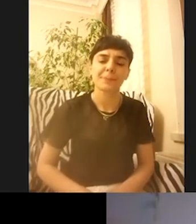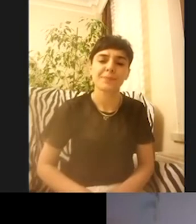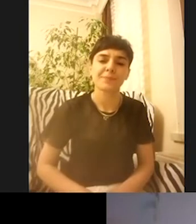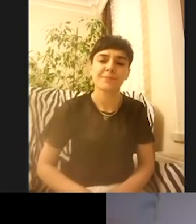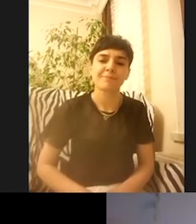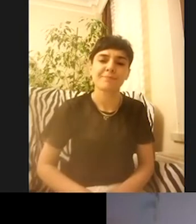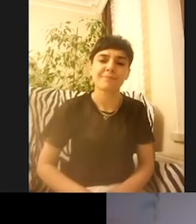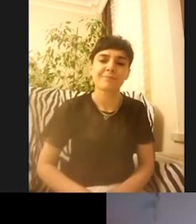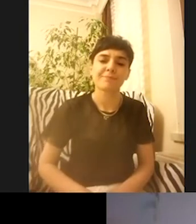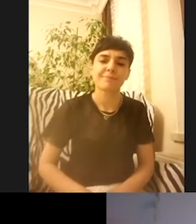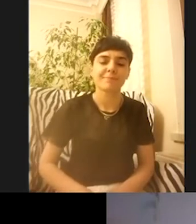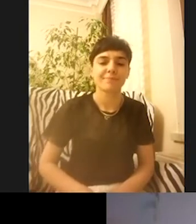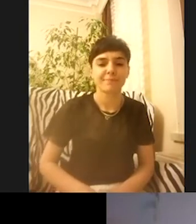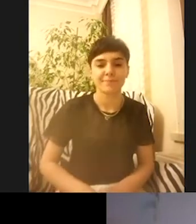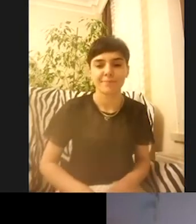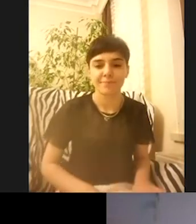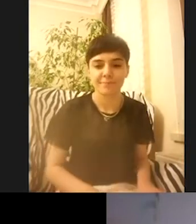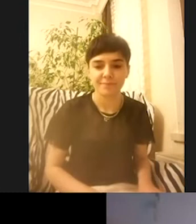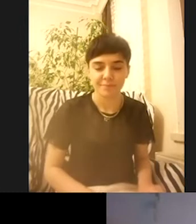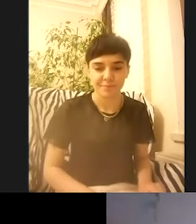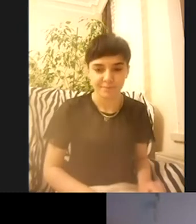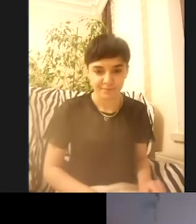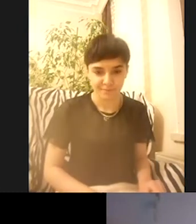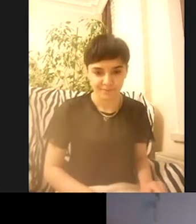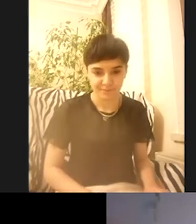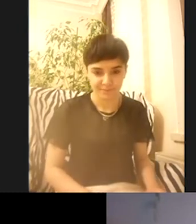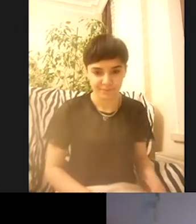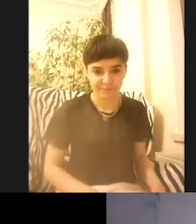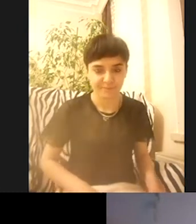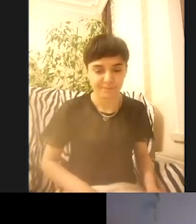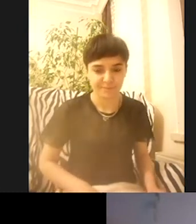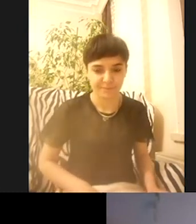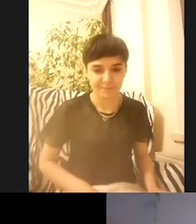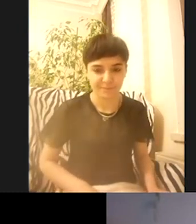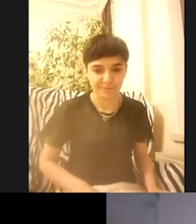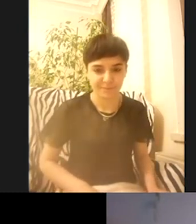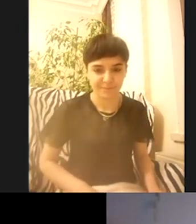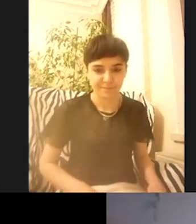Yes. In that footage, they followed me